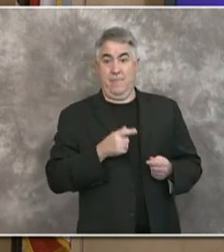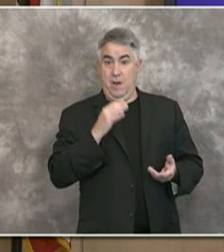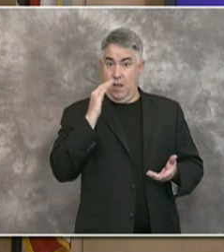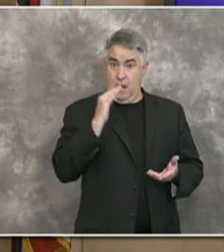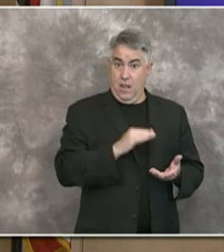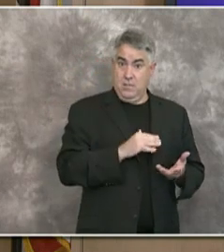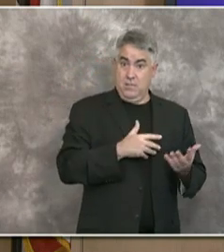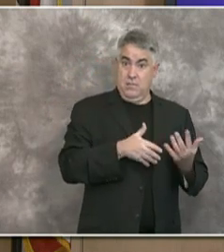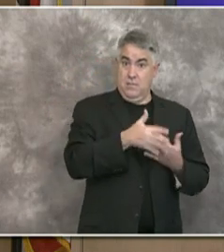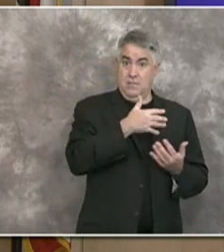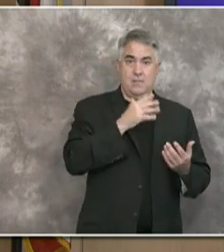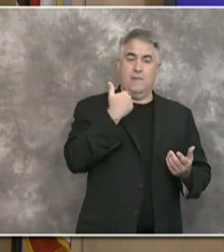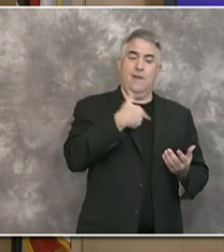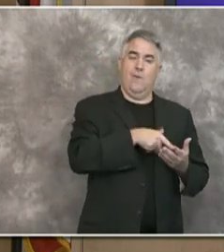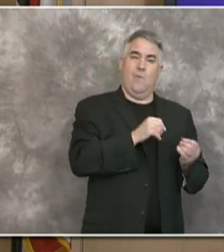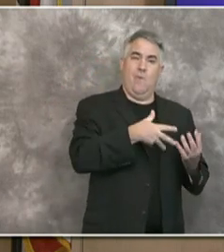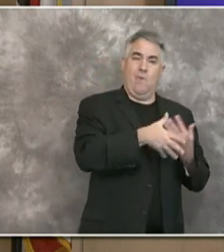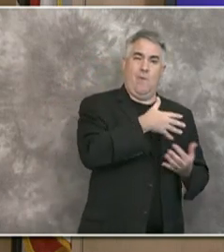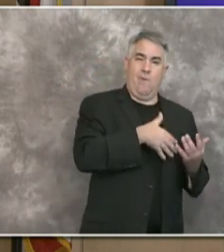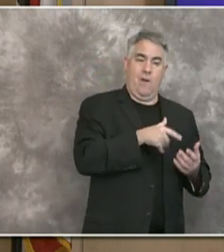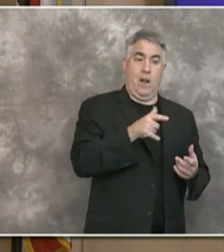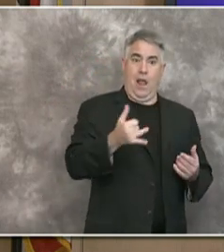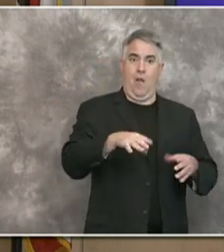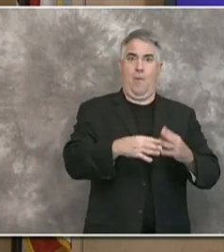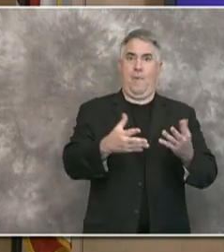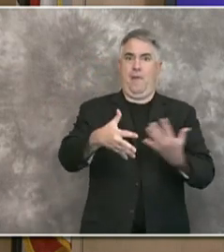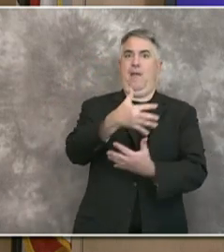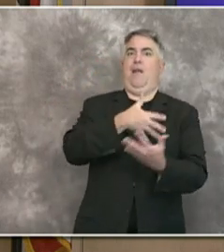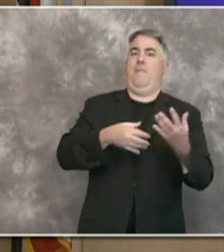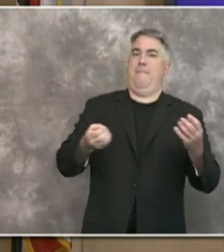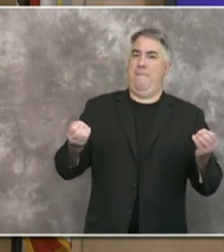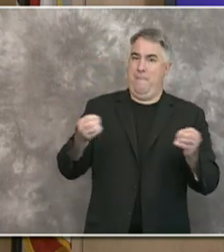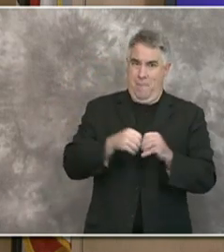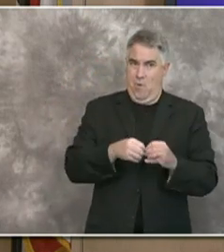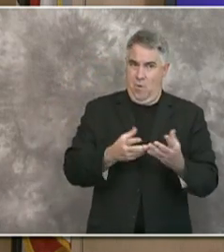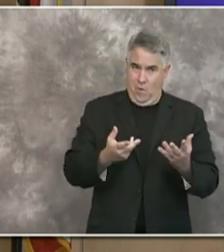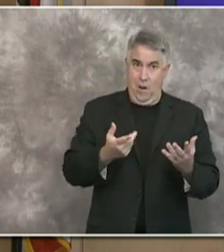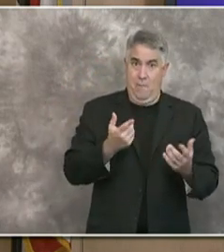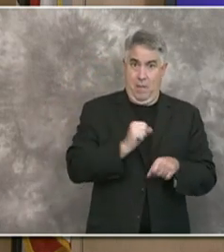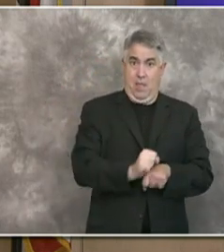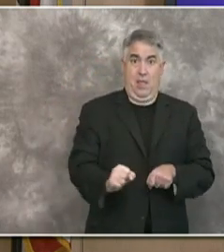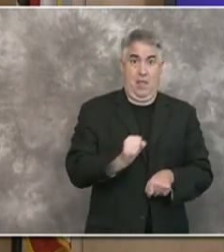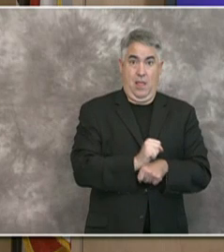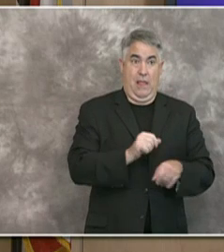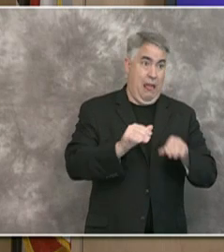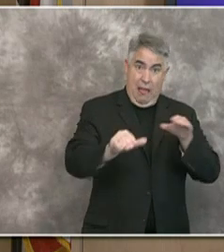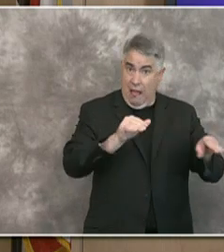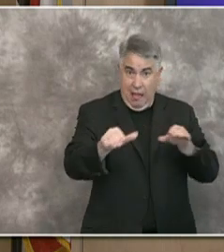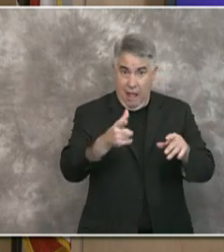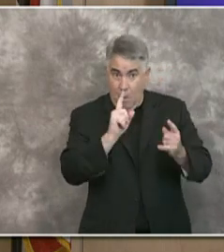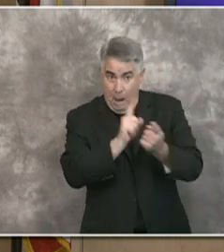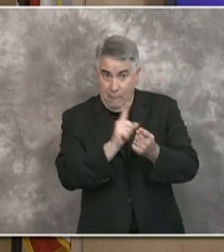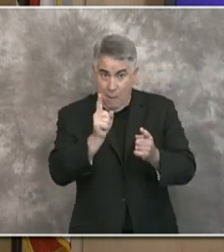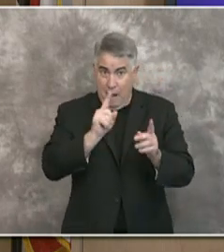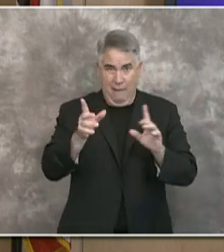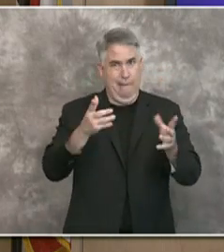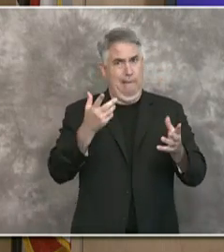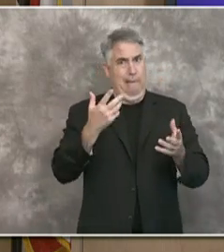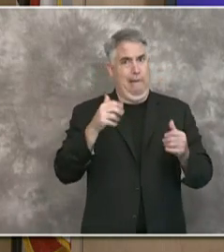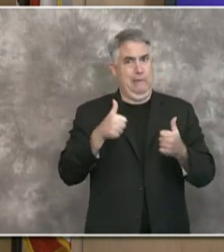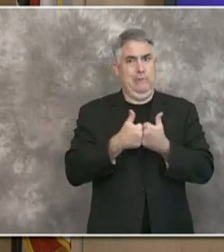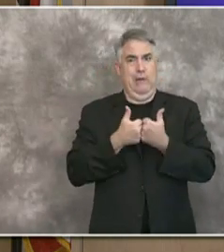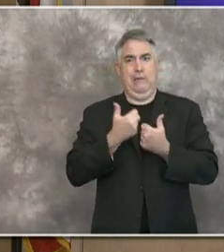in public under the former guidelines before things were opened up, so to speak, it was actually easier